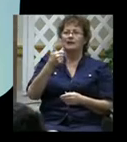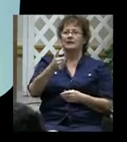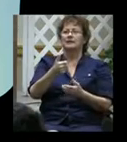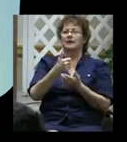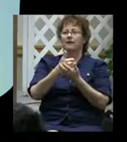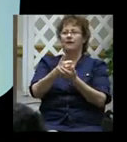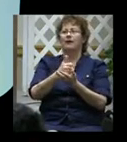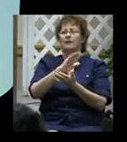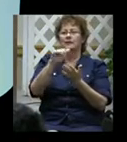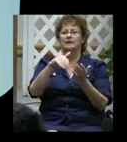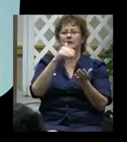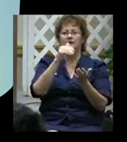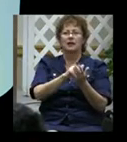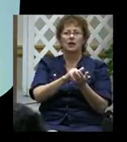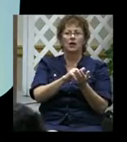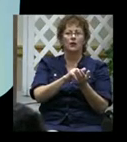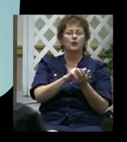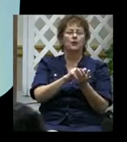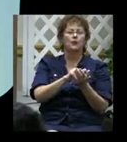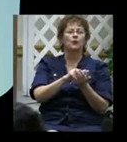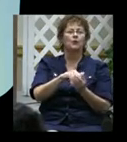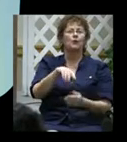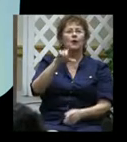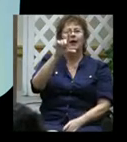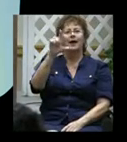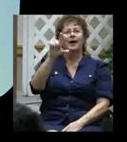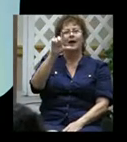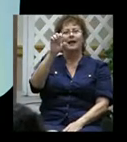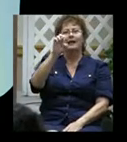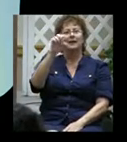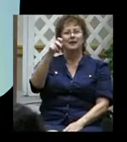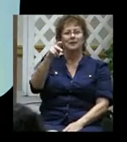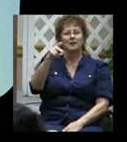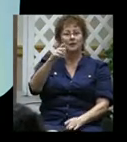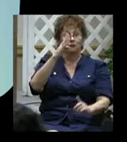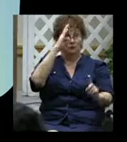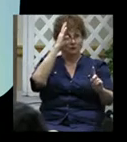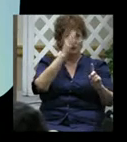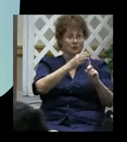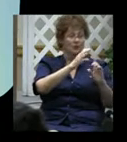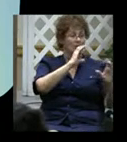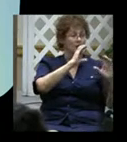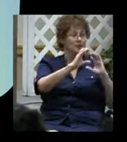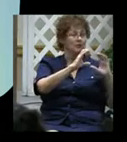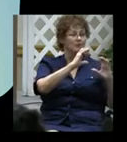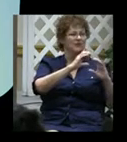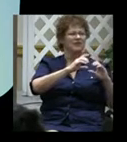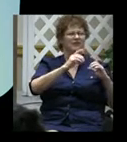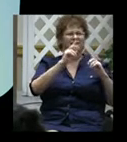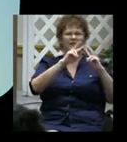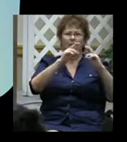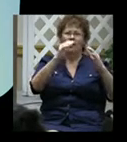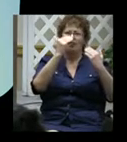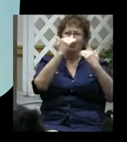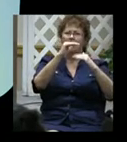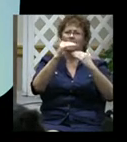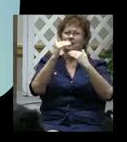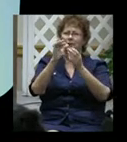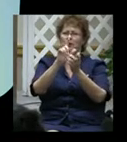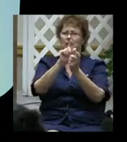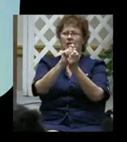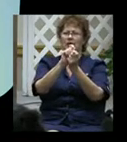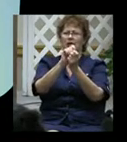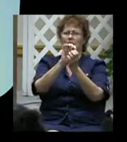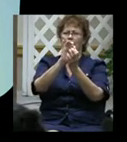and the LEP. So they do direct communication, and they do very limited